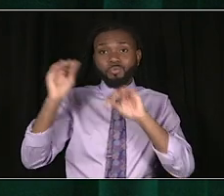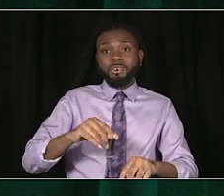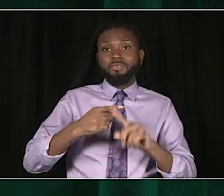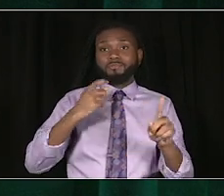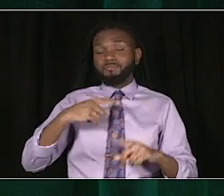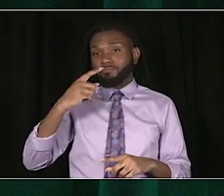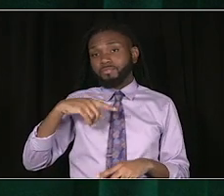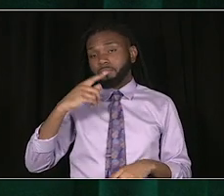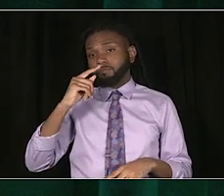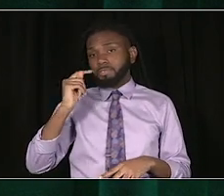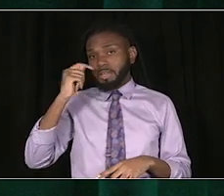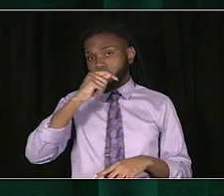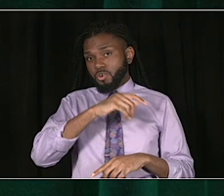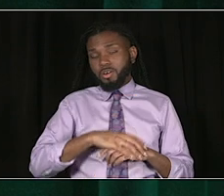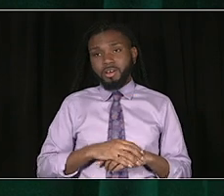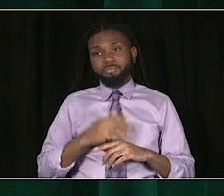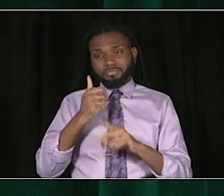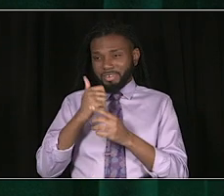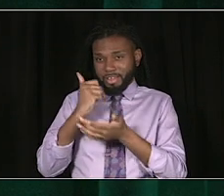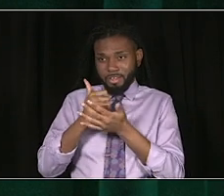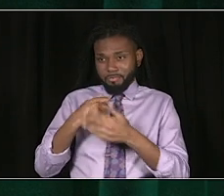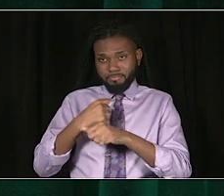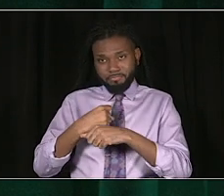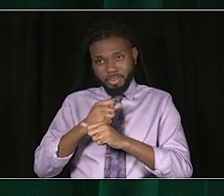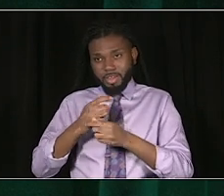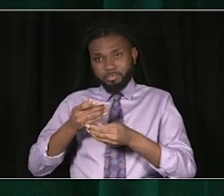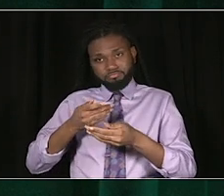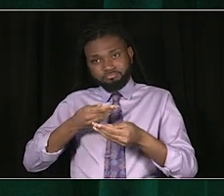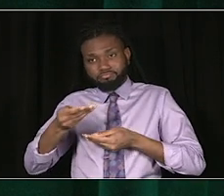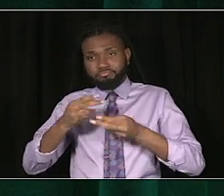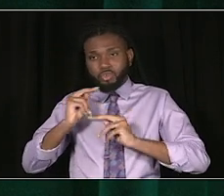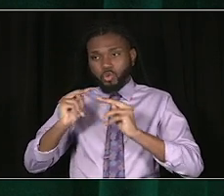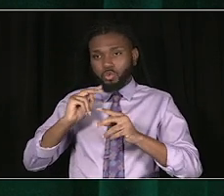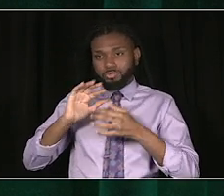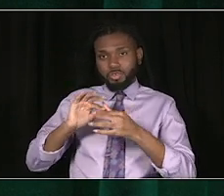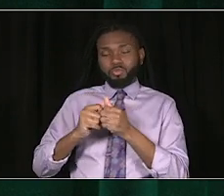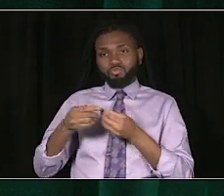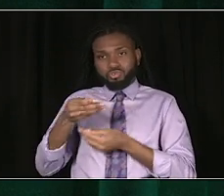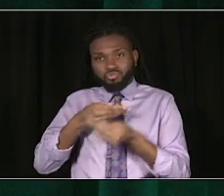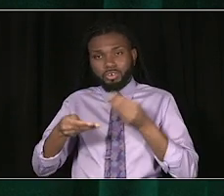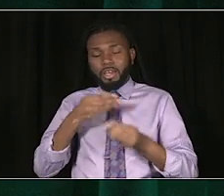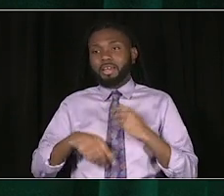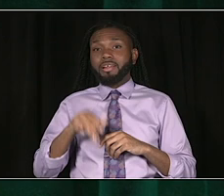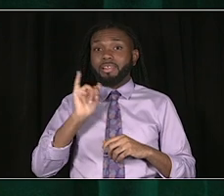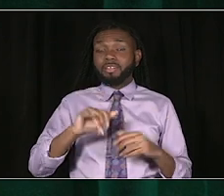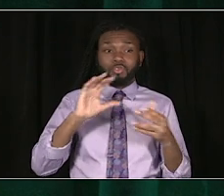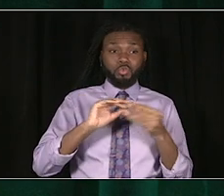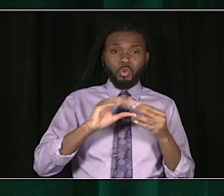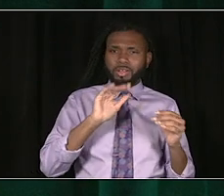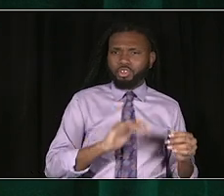to be making the negotiating for trade. I think those are stories that little girls need to know. The little boys need to